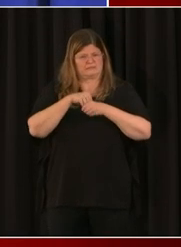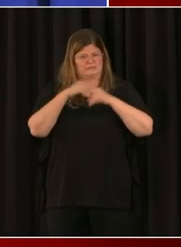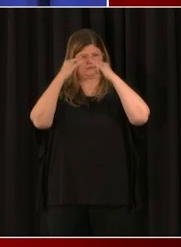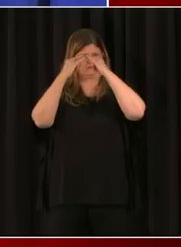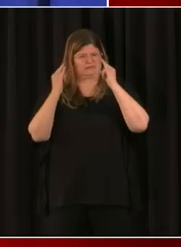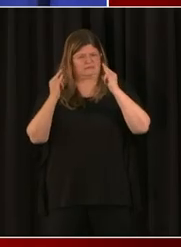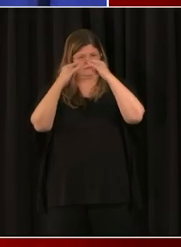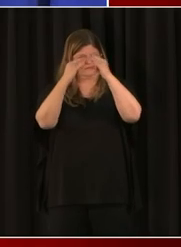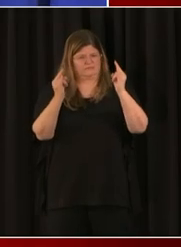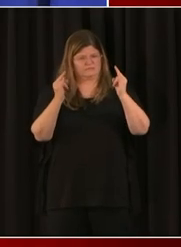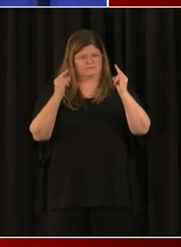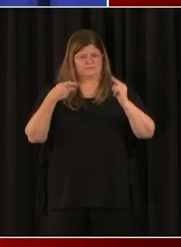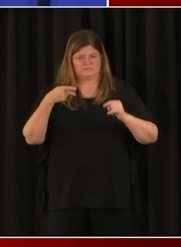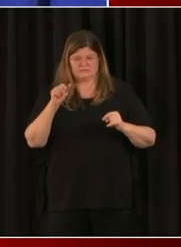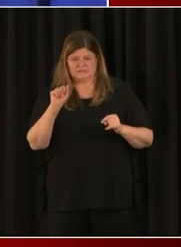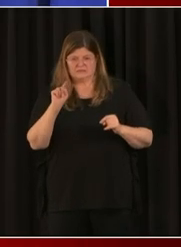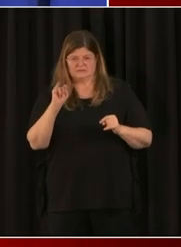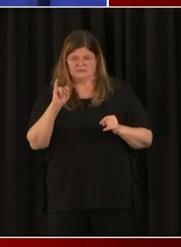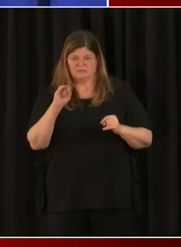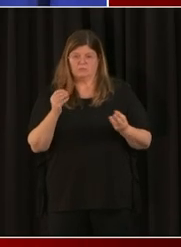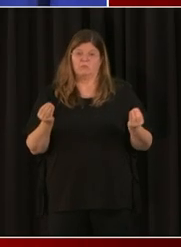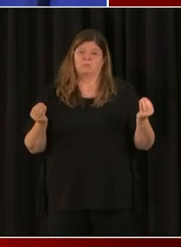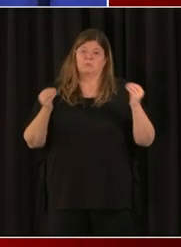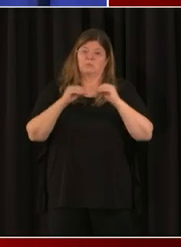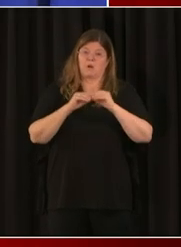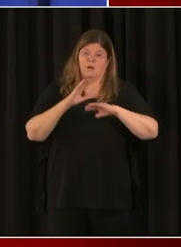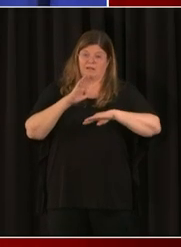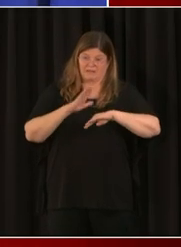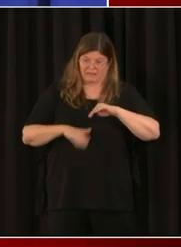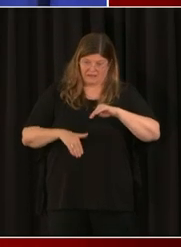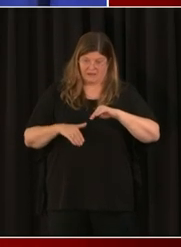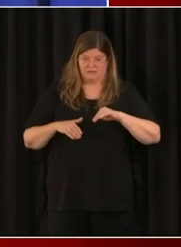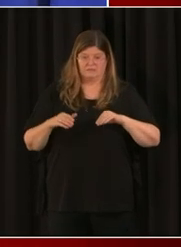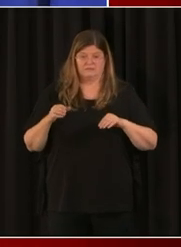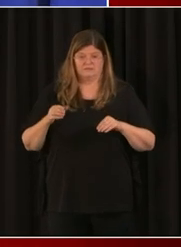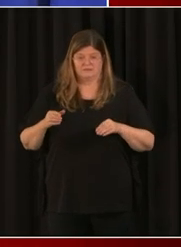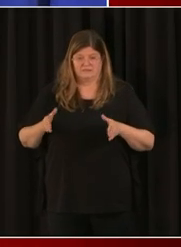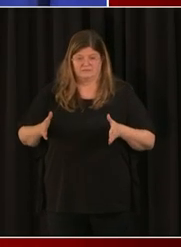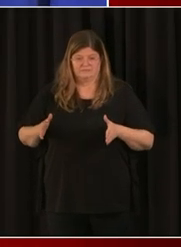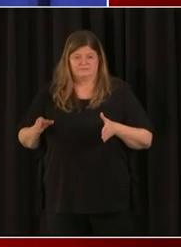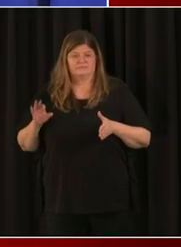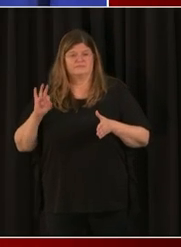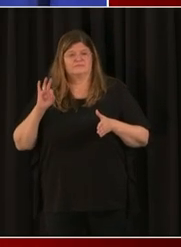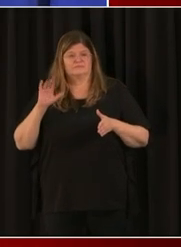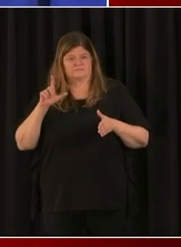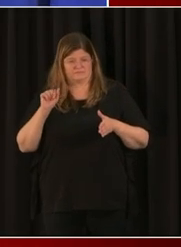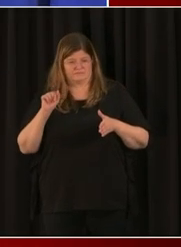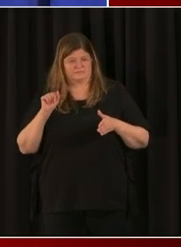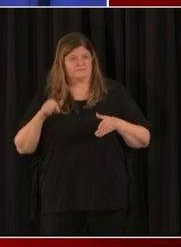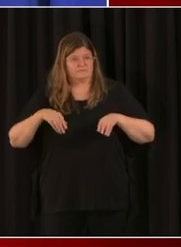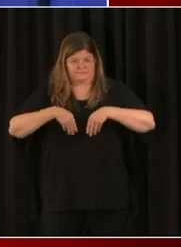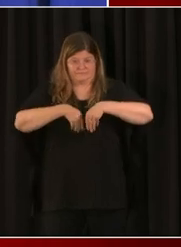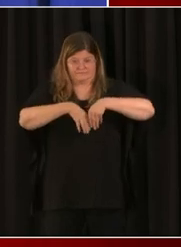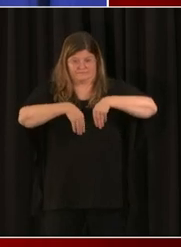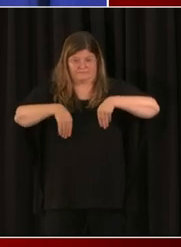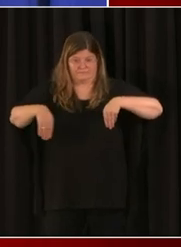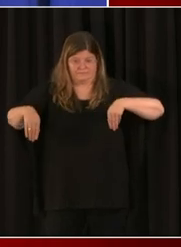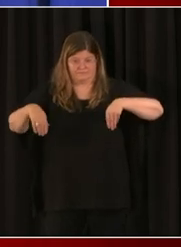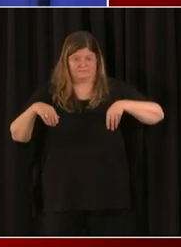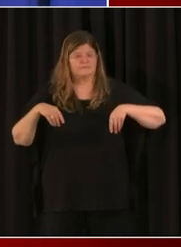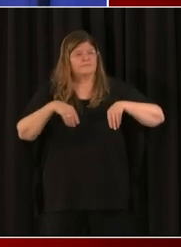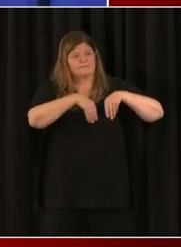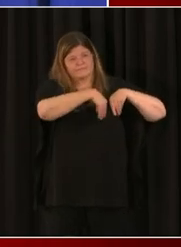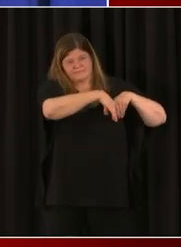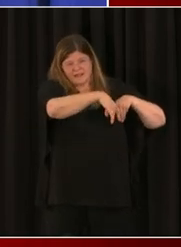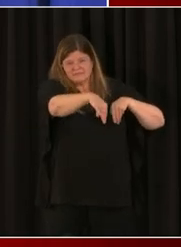tents and patios that have more than 2 flaps, that seem to be in violation of the mayor's restrictions on